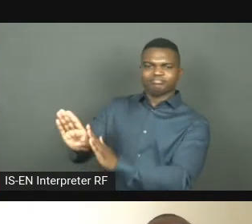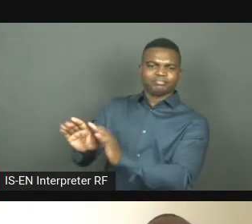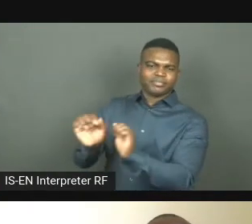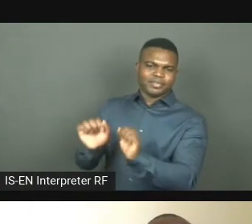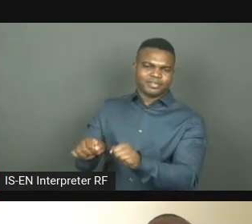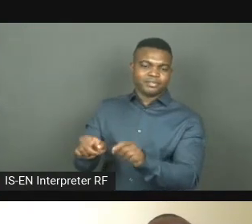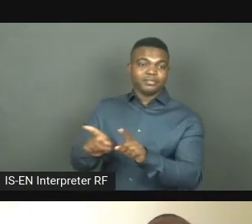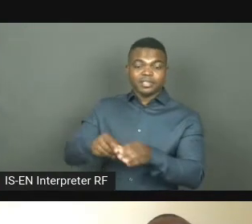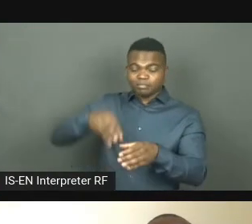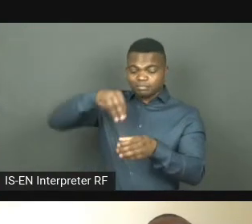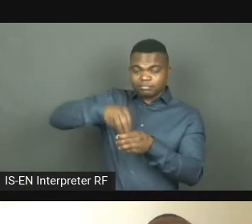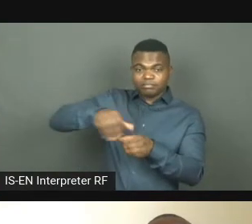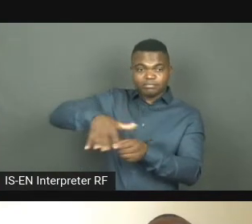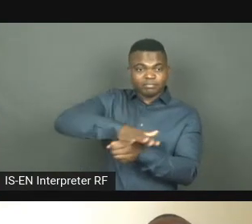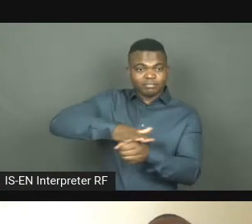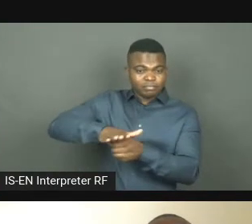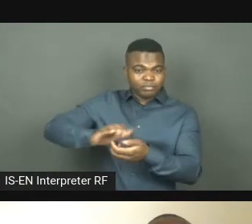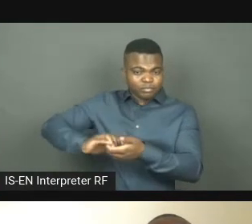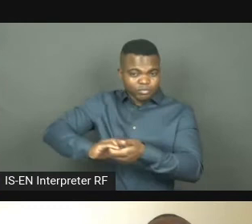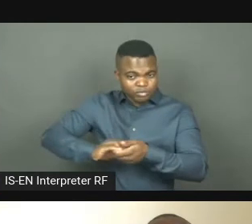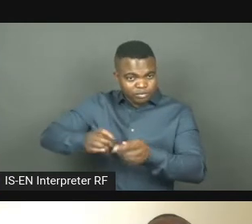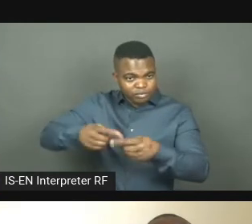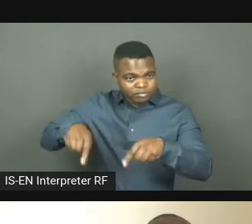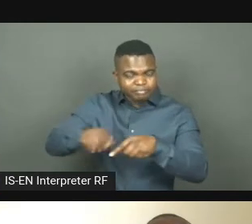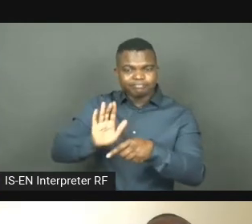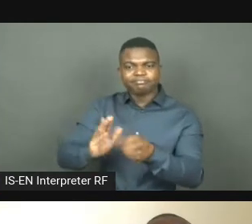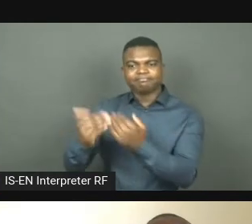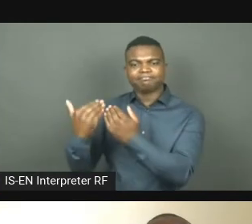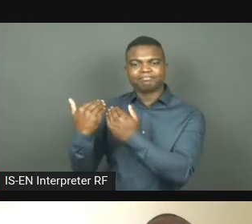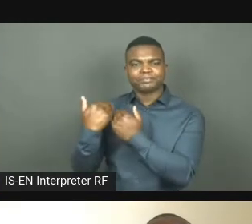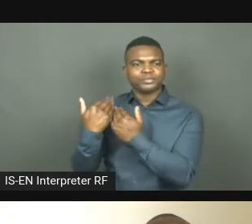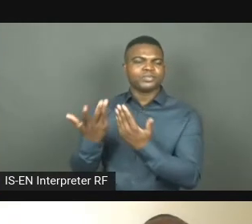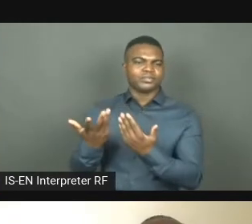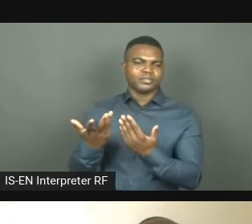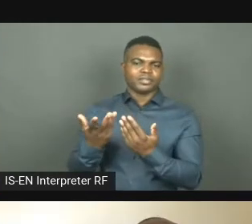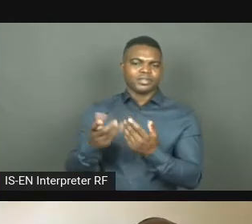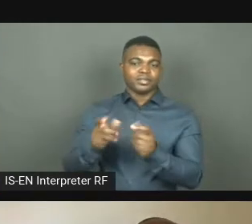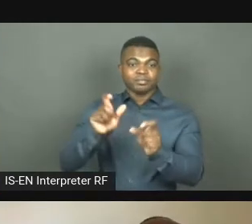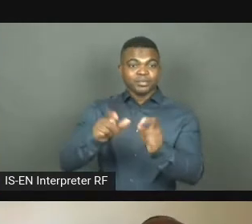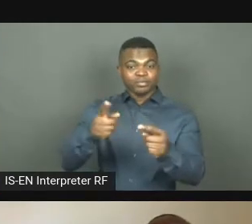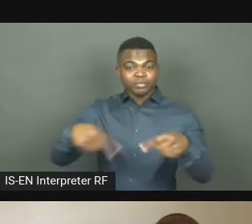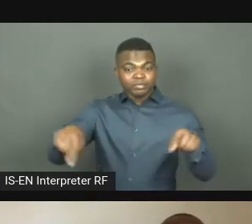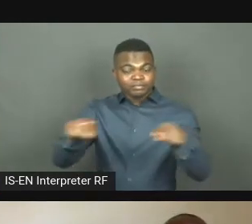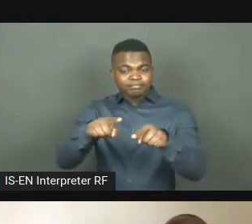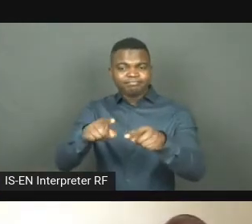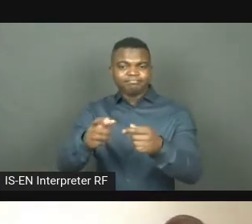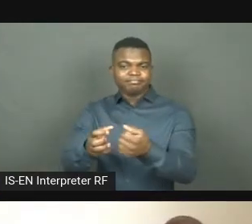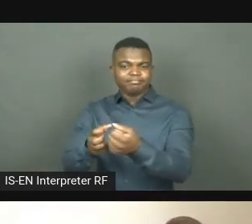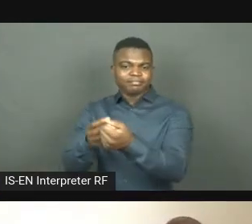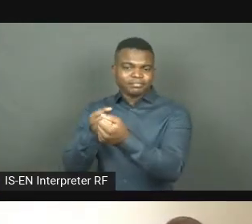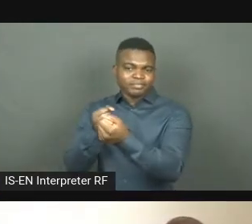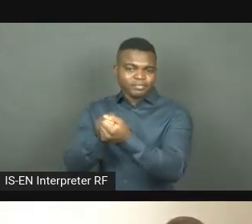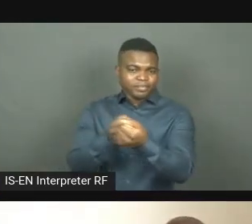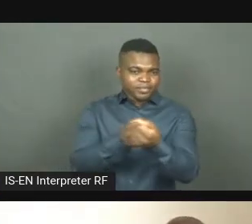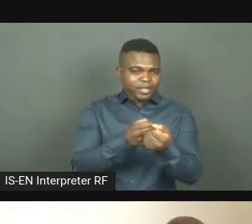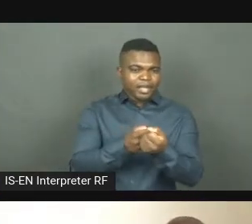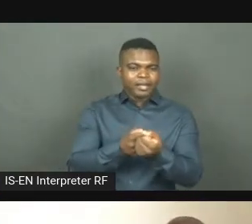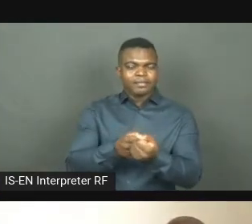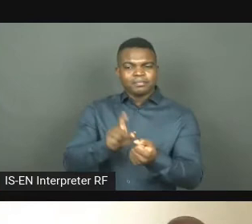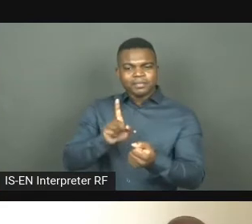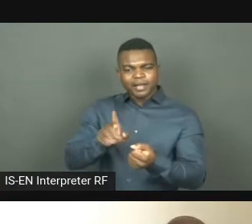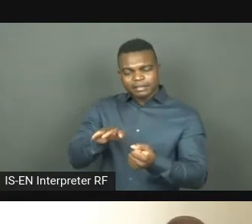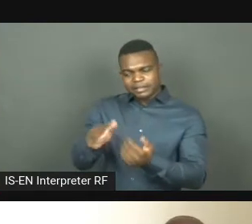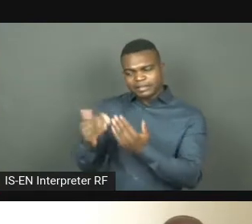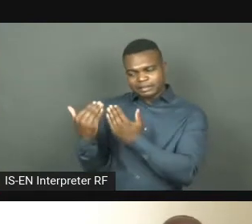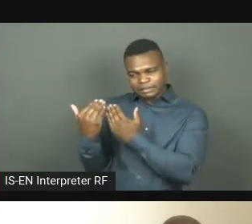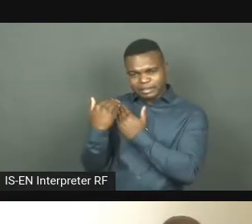your question. Yes. So the thing that you have mentioned, actually all of you, is this intentionality